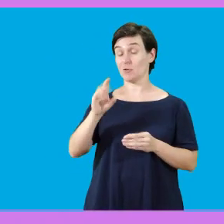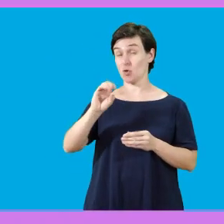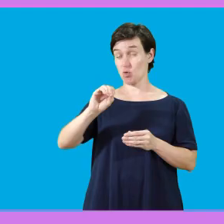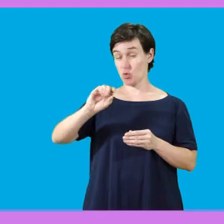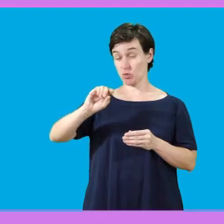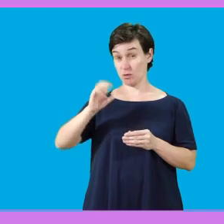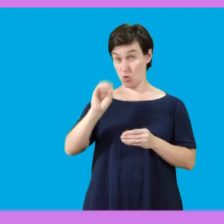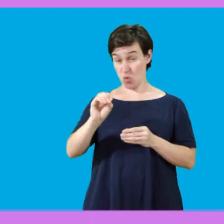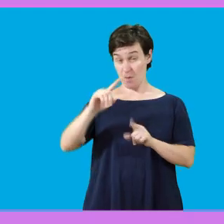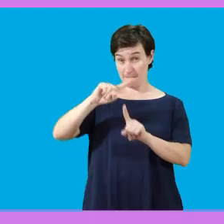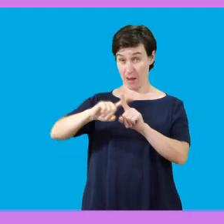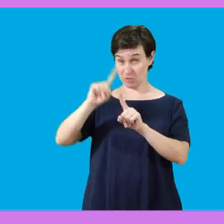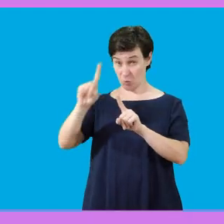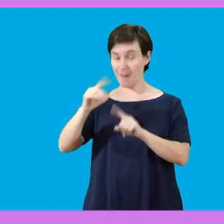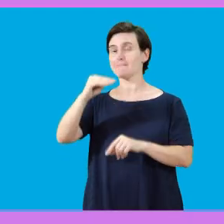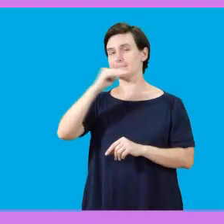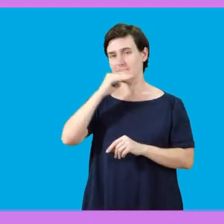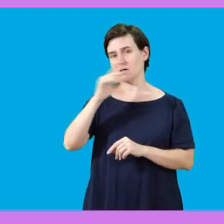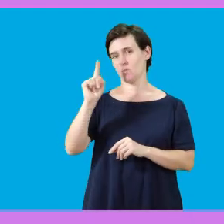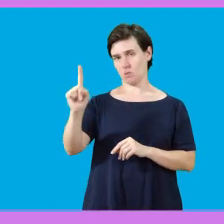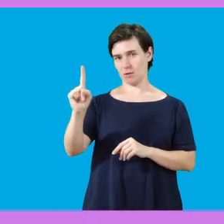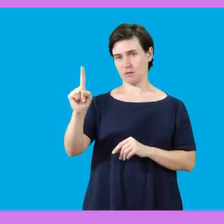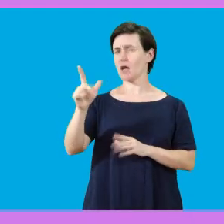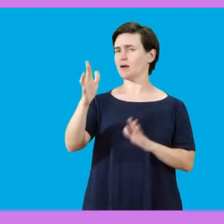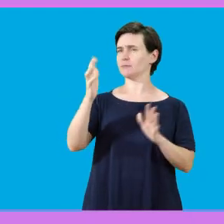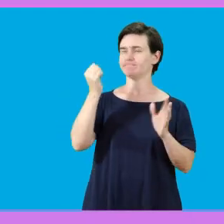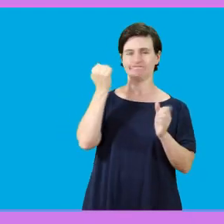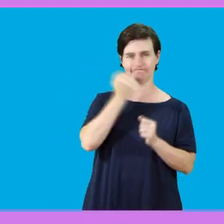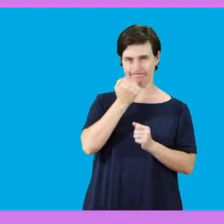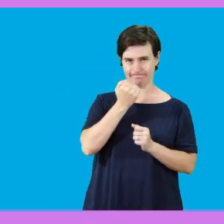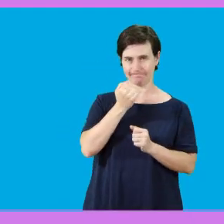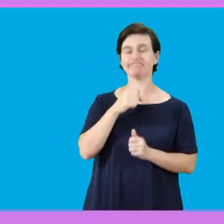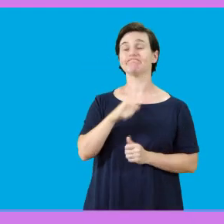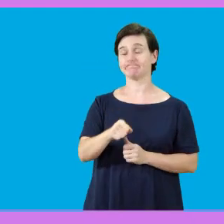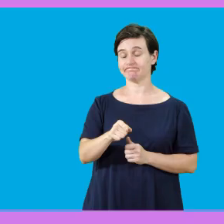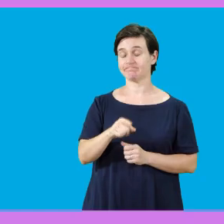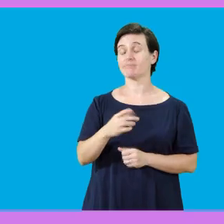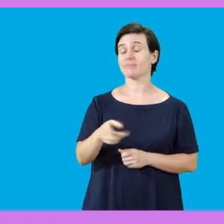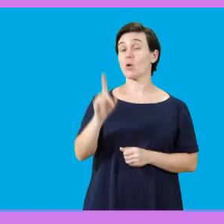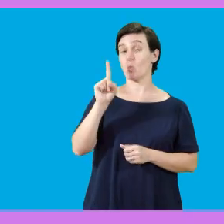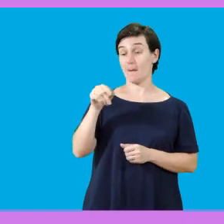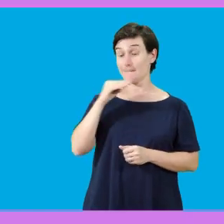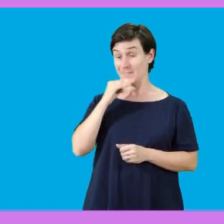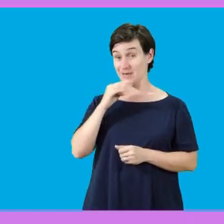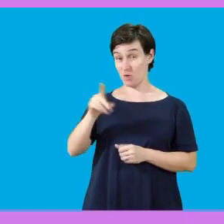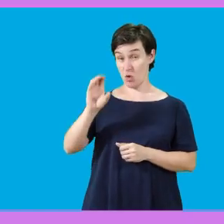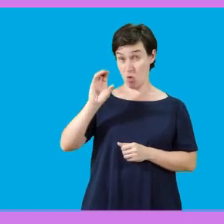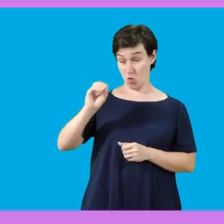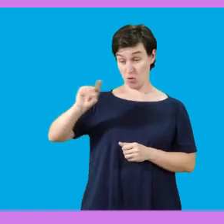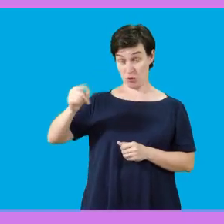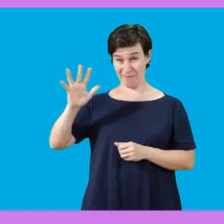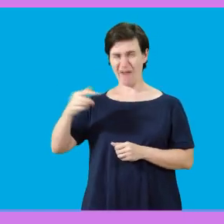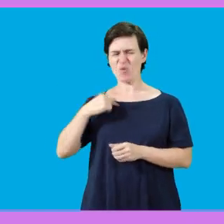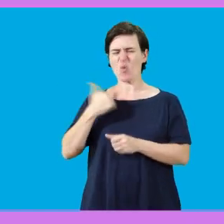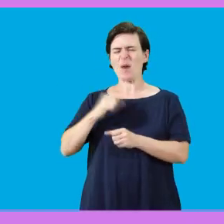a 1 to the 0. So it becomes 1. It becomes 1. So when it's 1, it means as